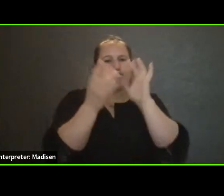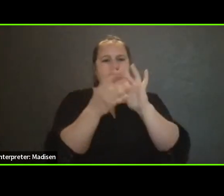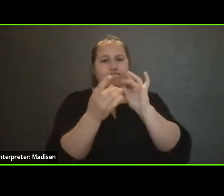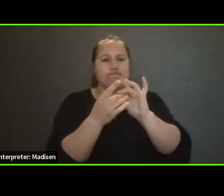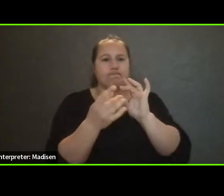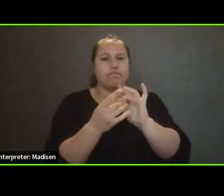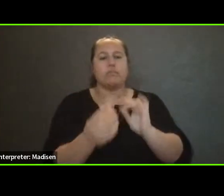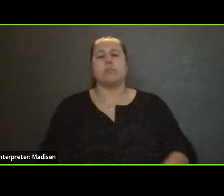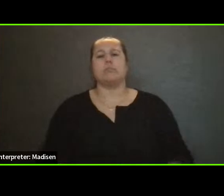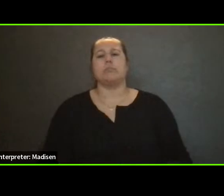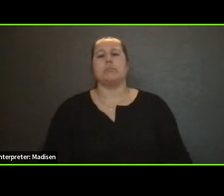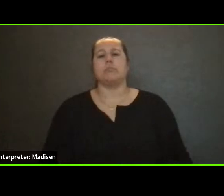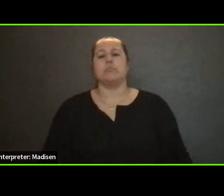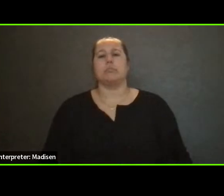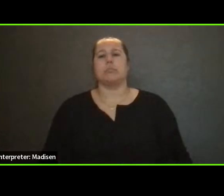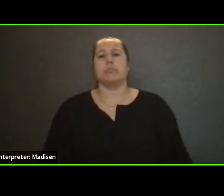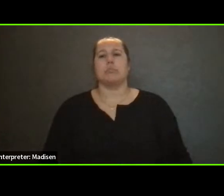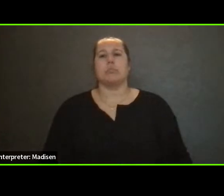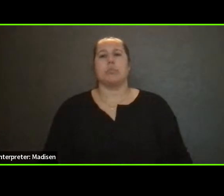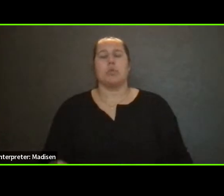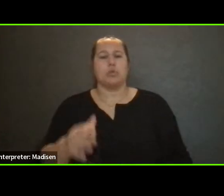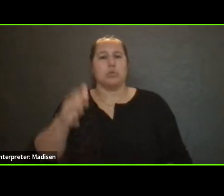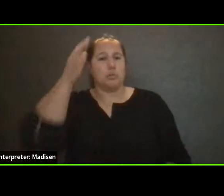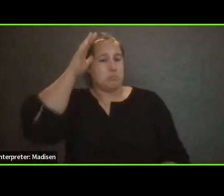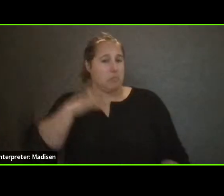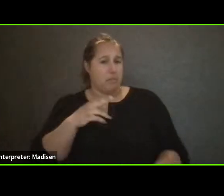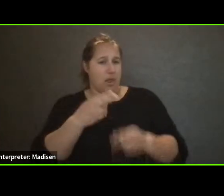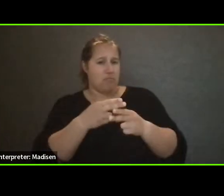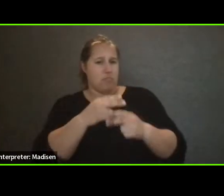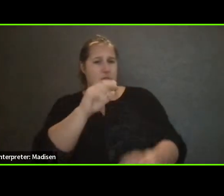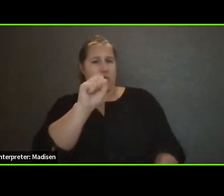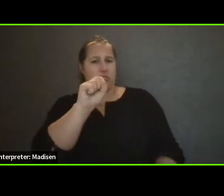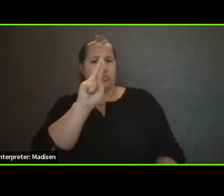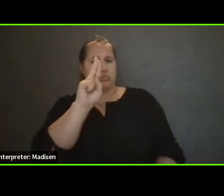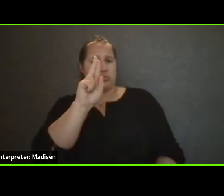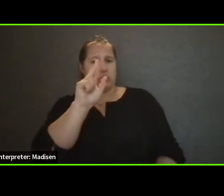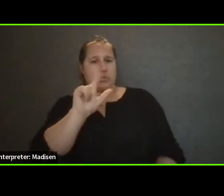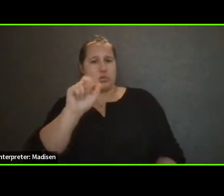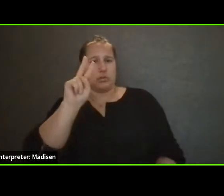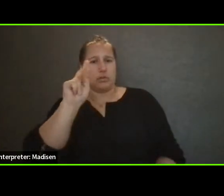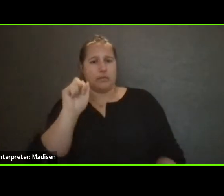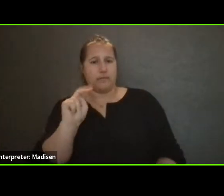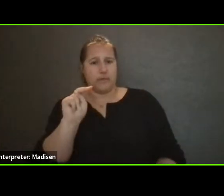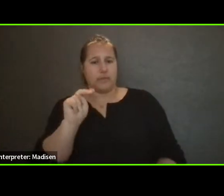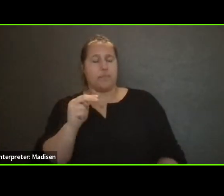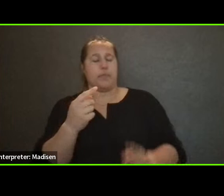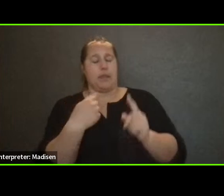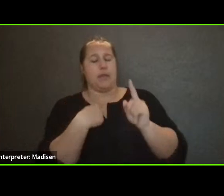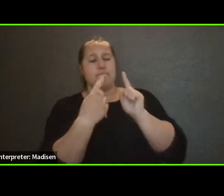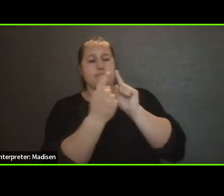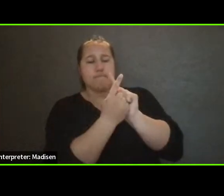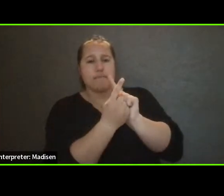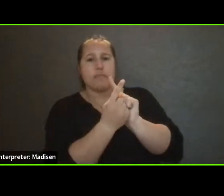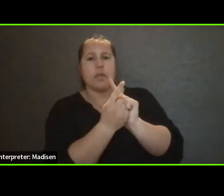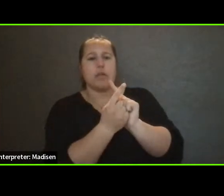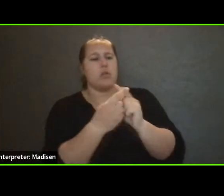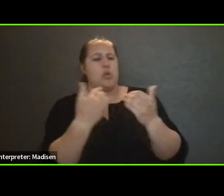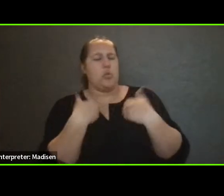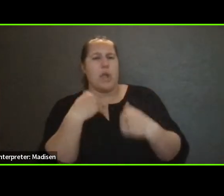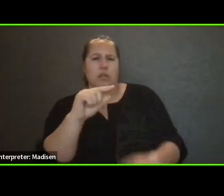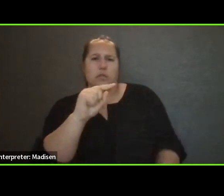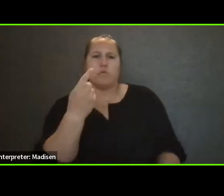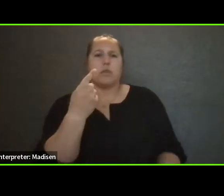was William Sullivan. He was handling the redistricting process, and we met with him. So we had the initial